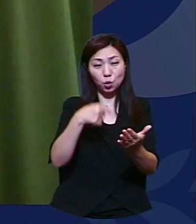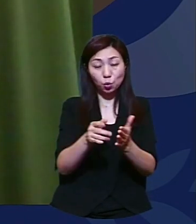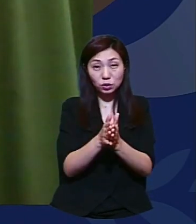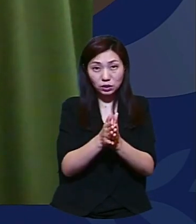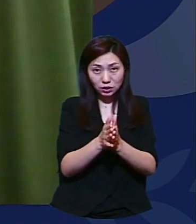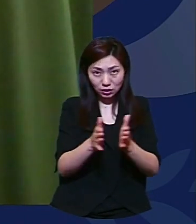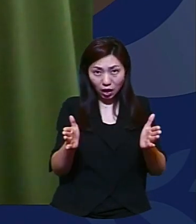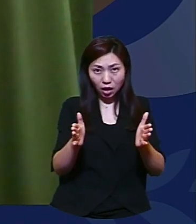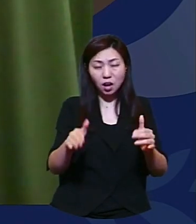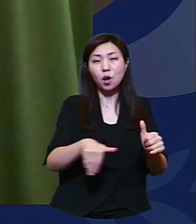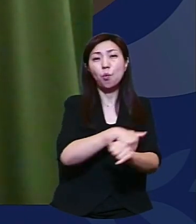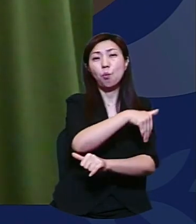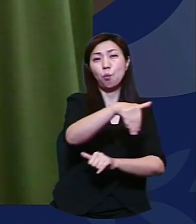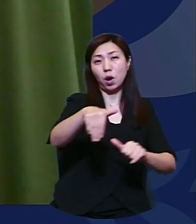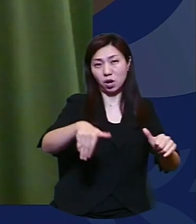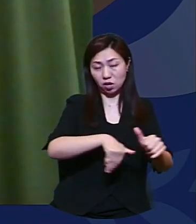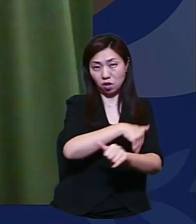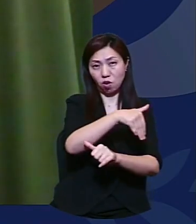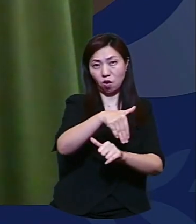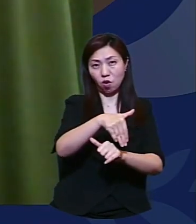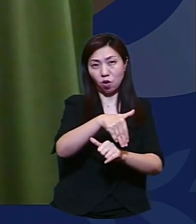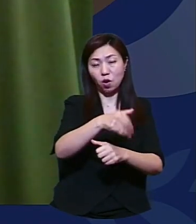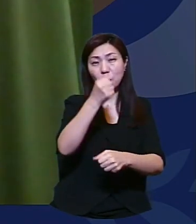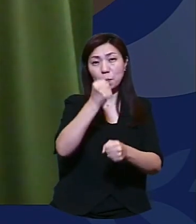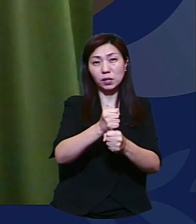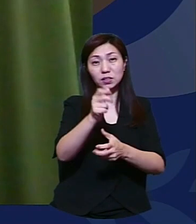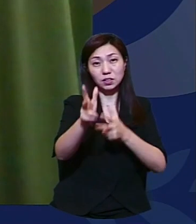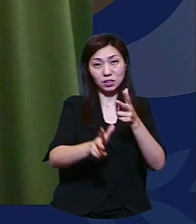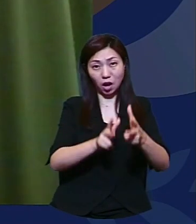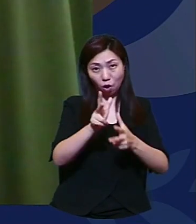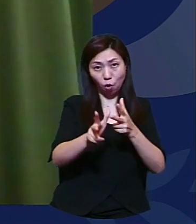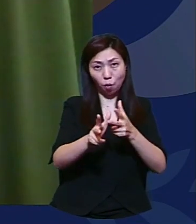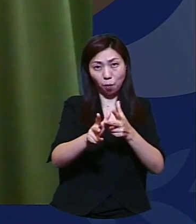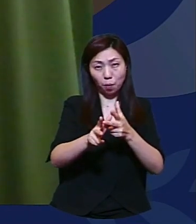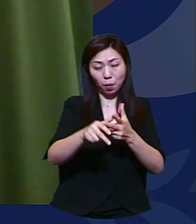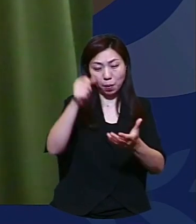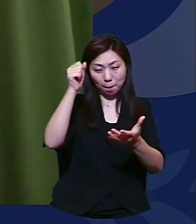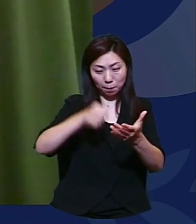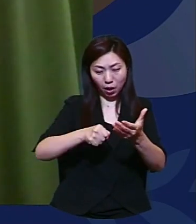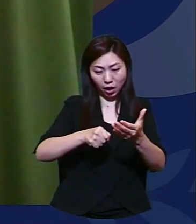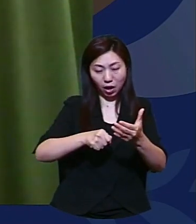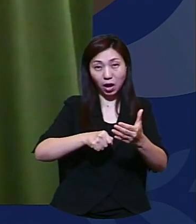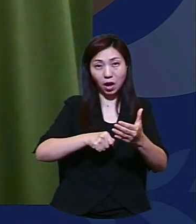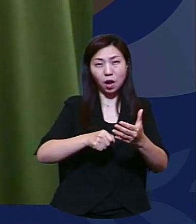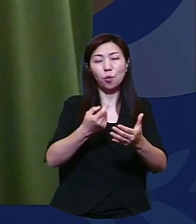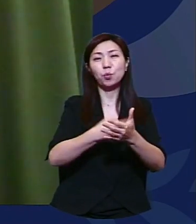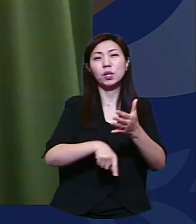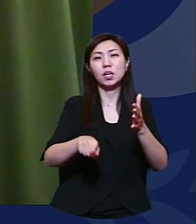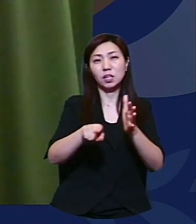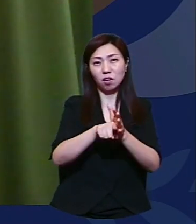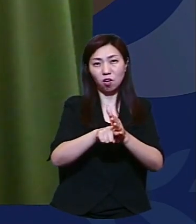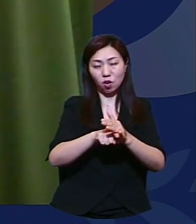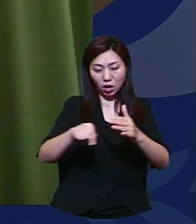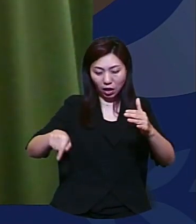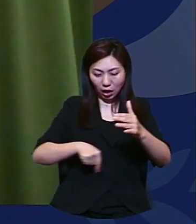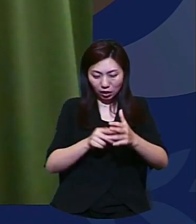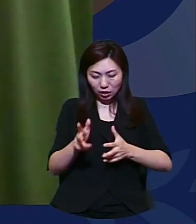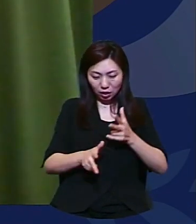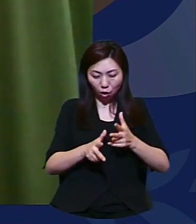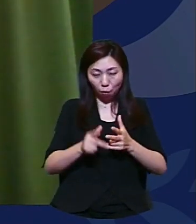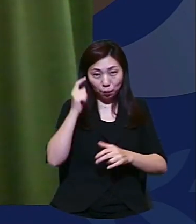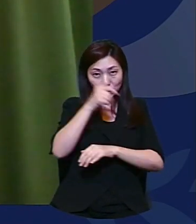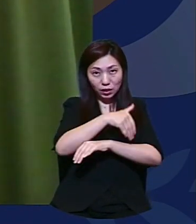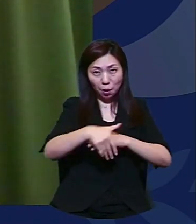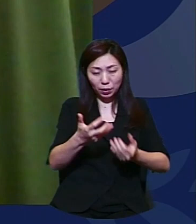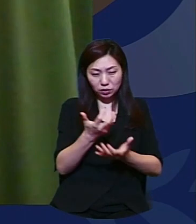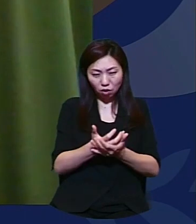it'll come out and sort of serve as a compendium to the DECA toolkit itself. And I should note also within